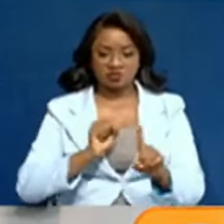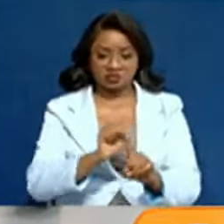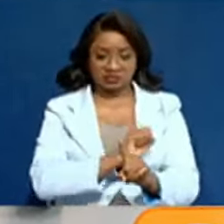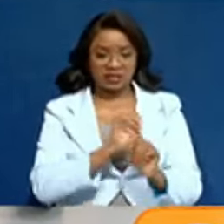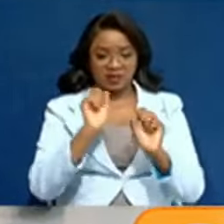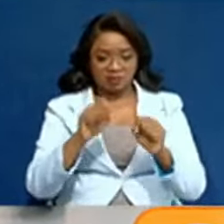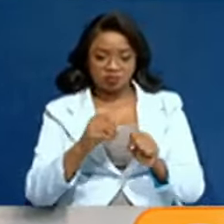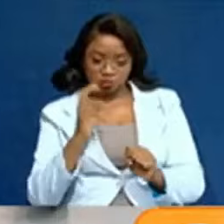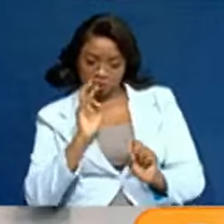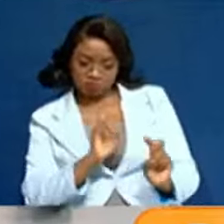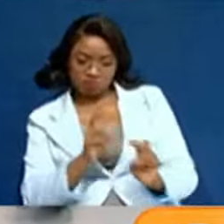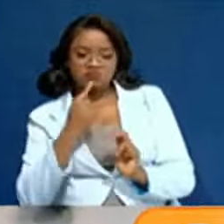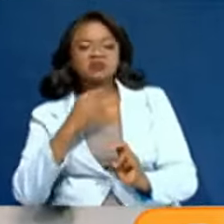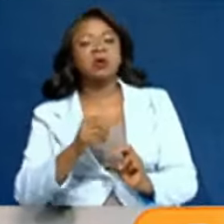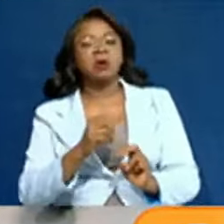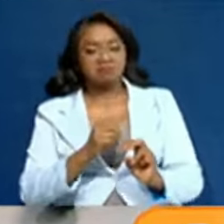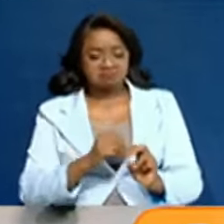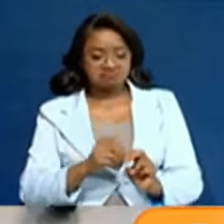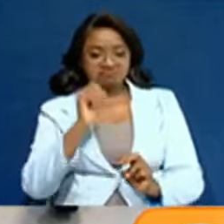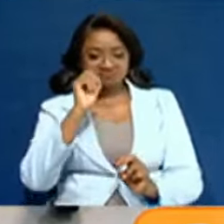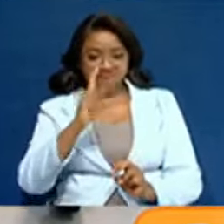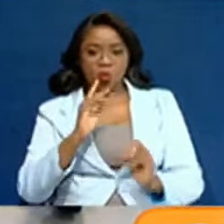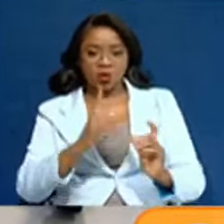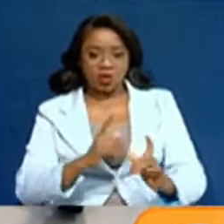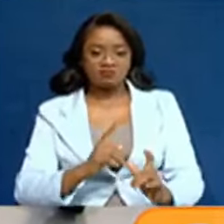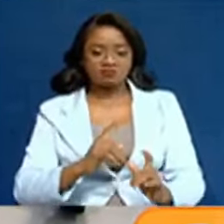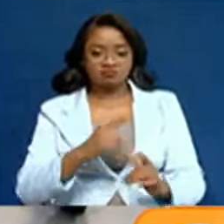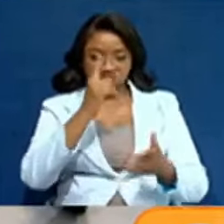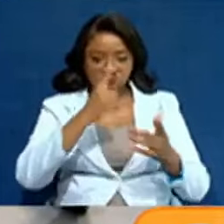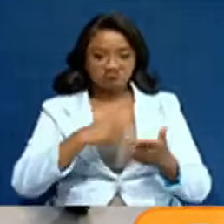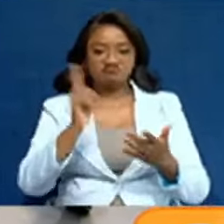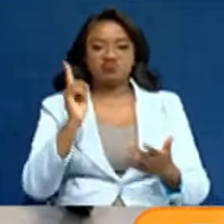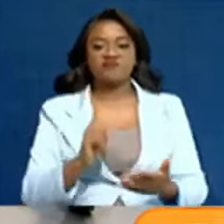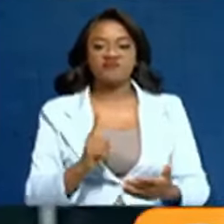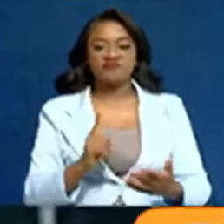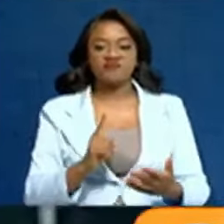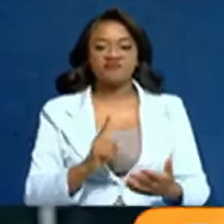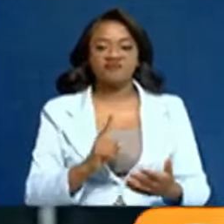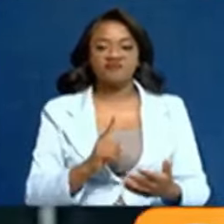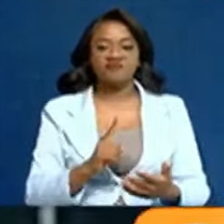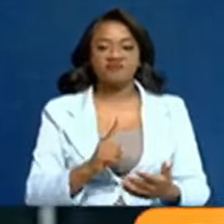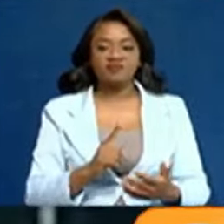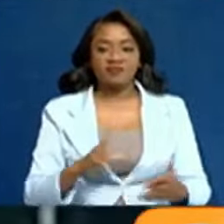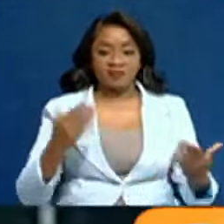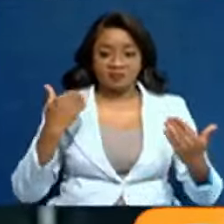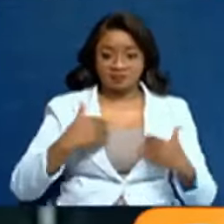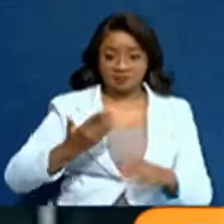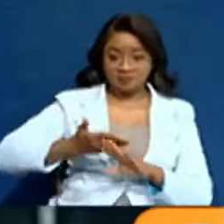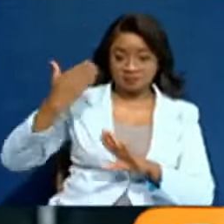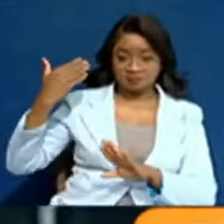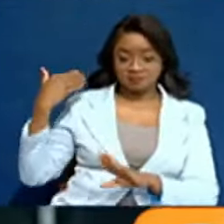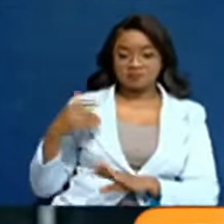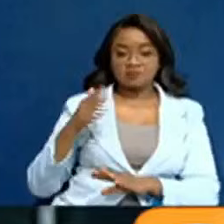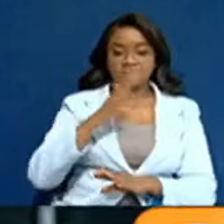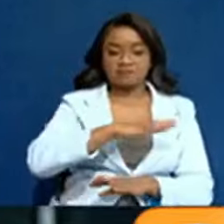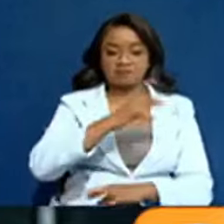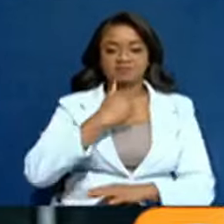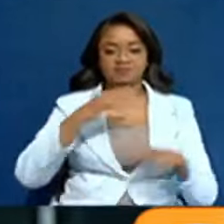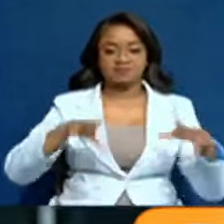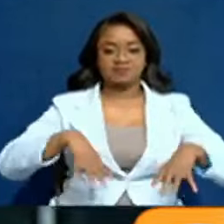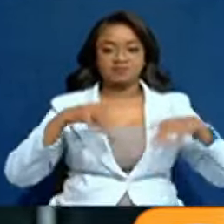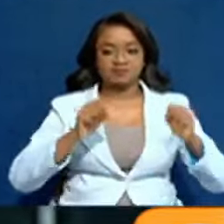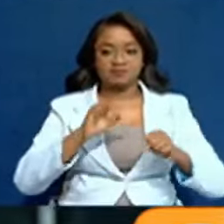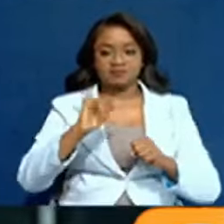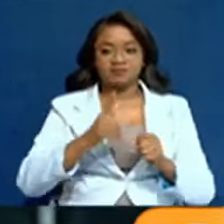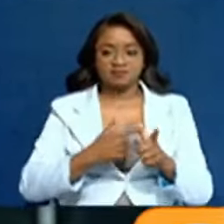that Eldoret indeed deserves that status. Thank you, Sam. I was the chair of the devolution committee in the last parliament that approved the